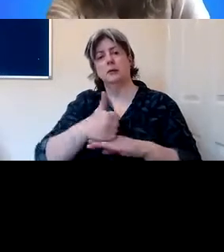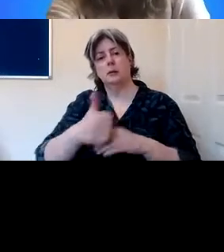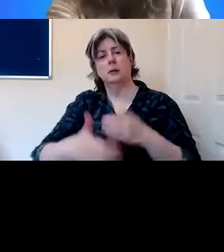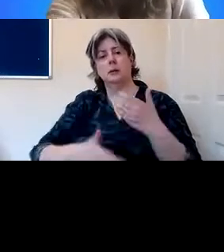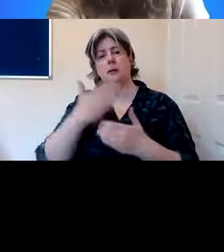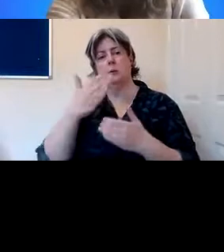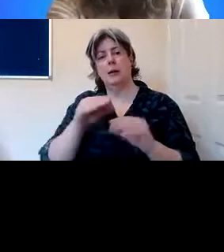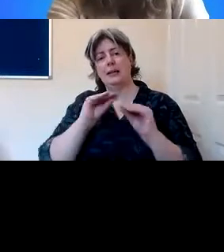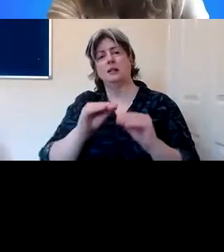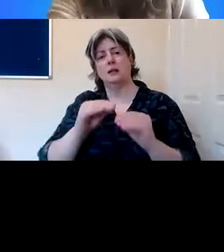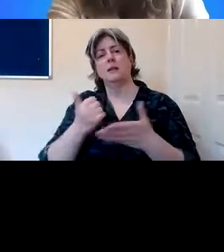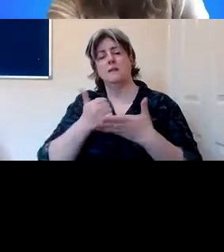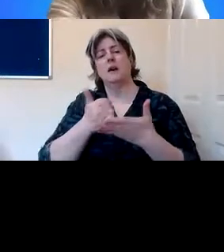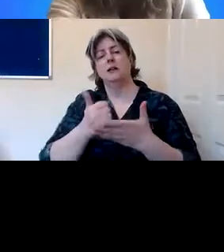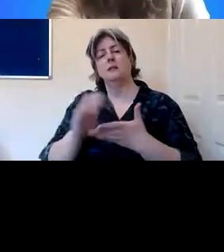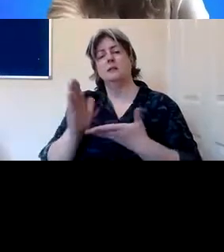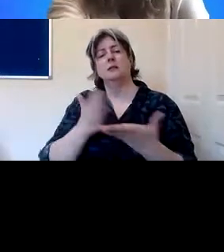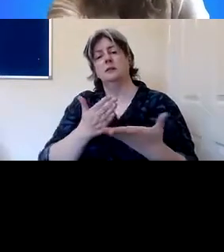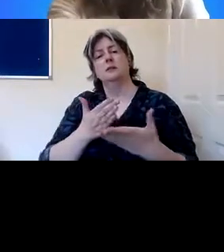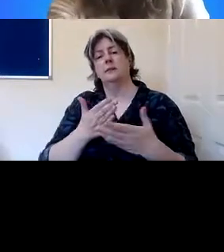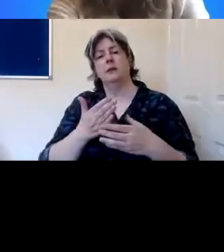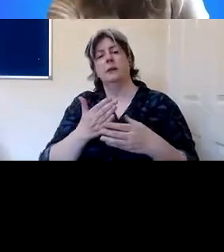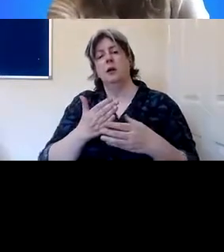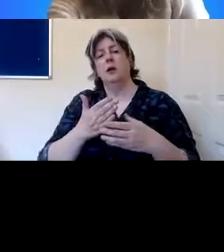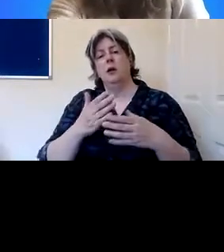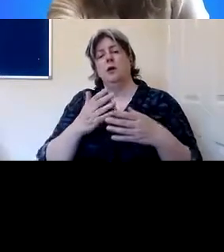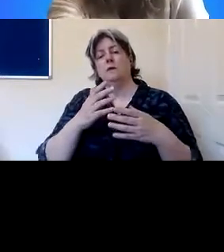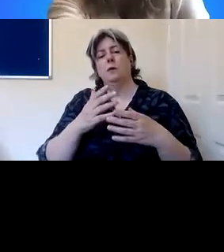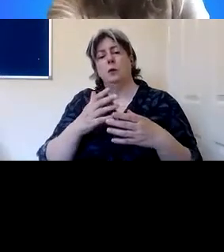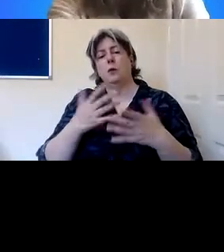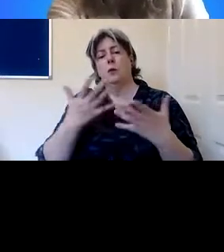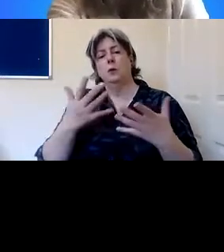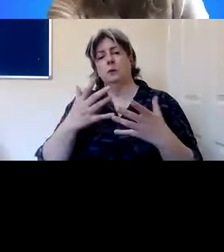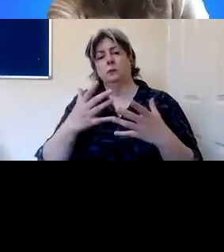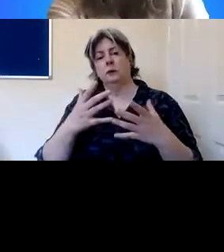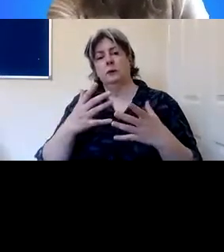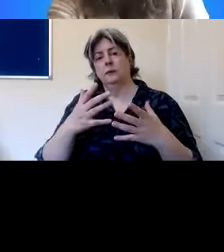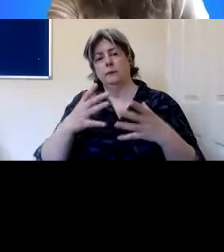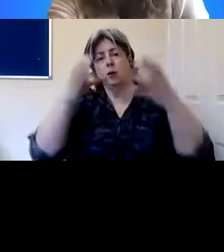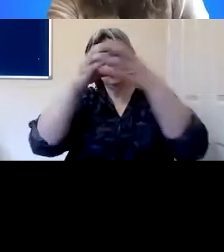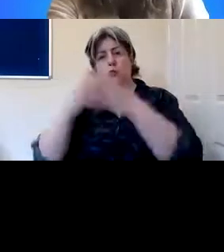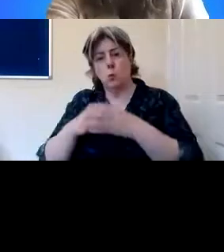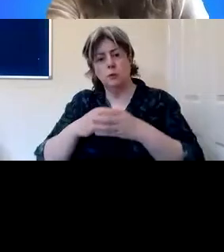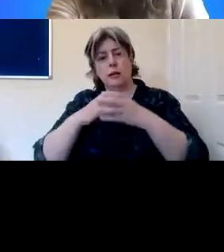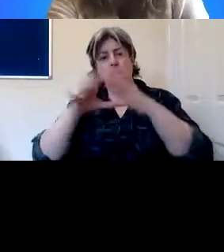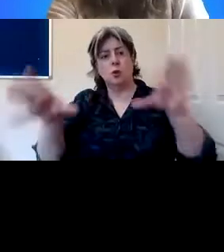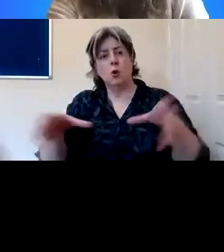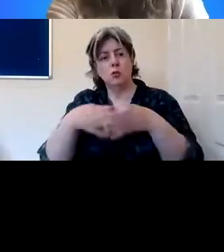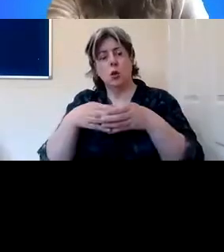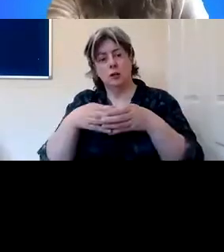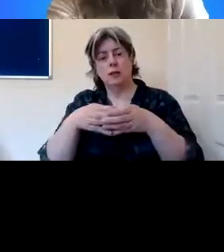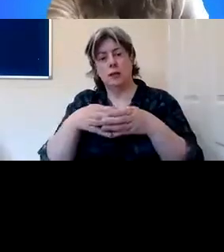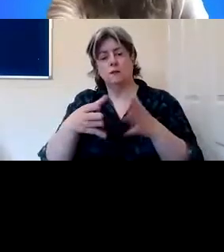to consolidate the different functions of existing consortia, including things like school transport, school standards, and teacher recruitment and working